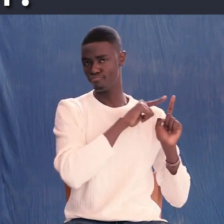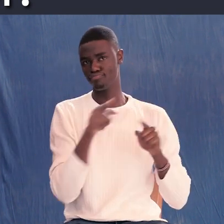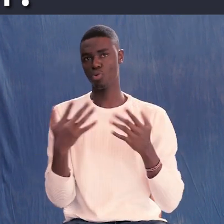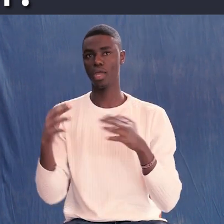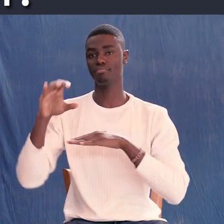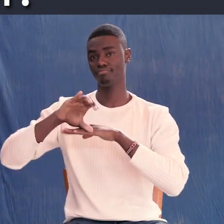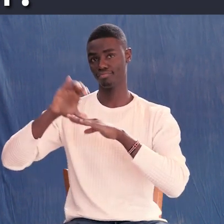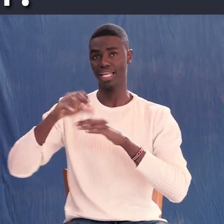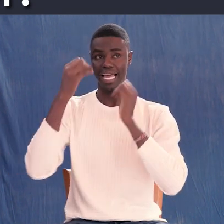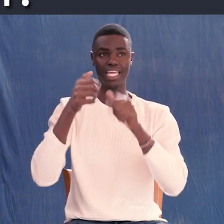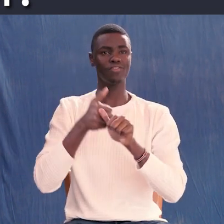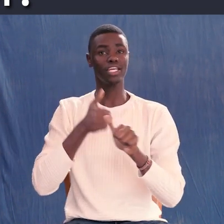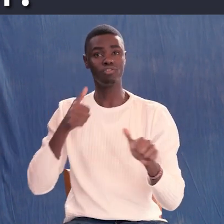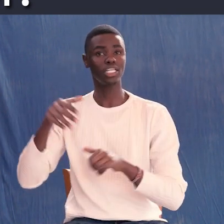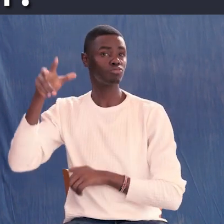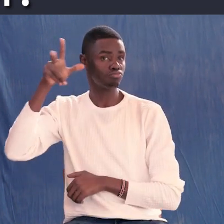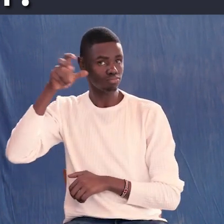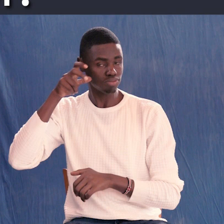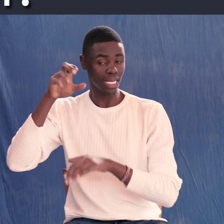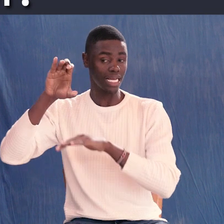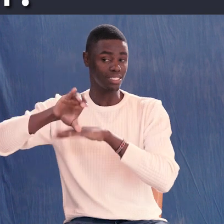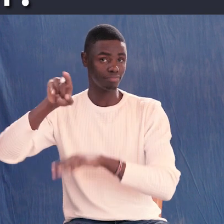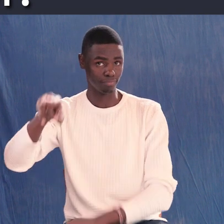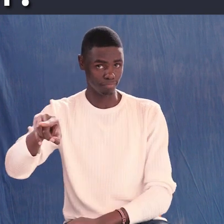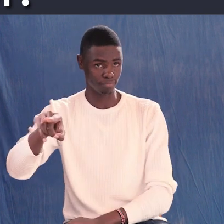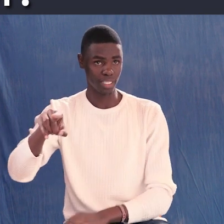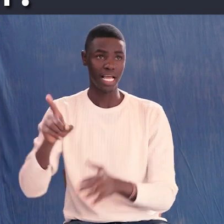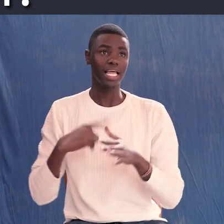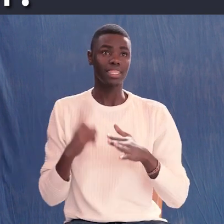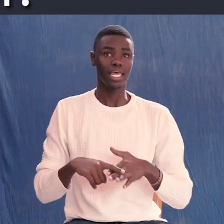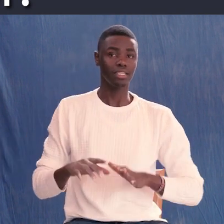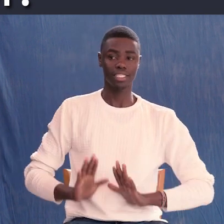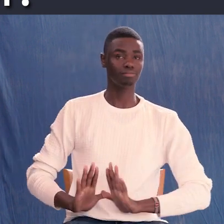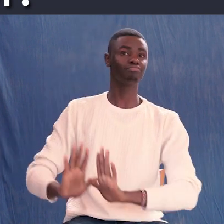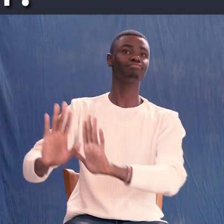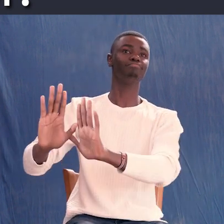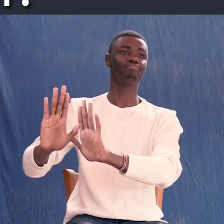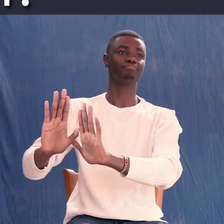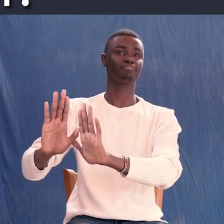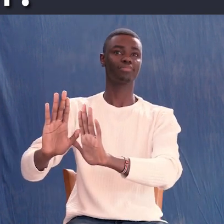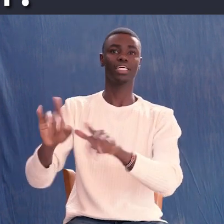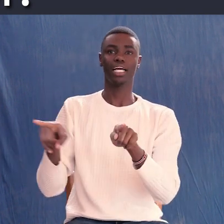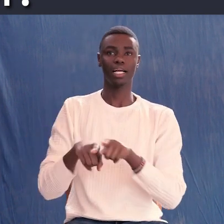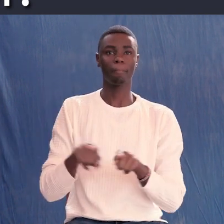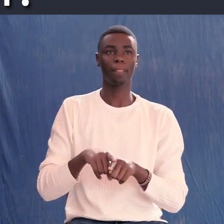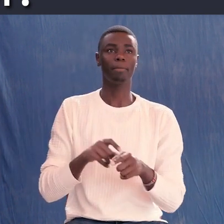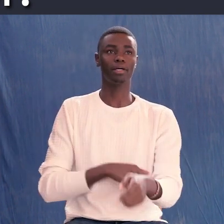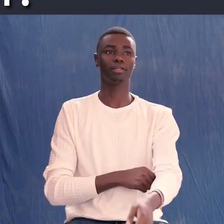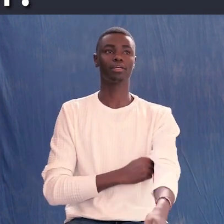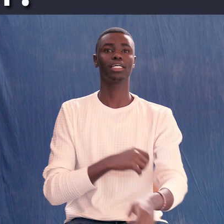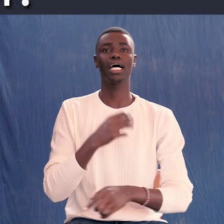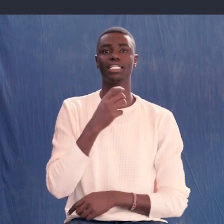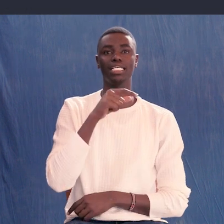And if he refuses to listen even to the church, let him be to you as a Gentile and a tax collector.